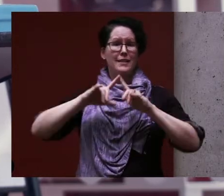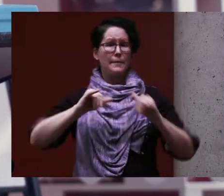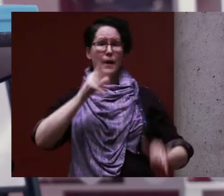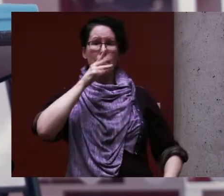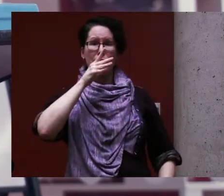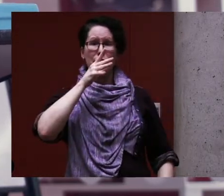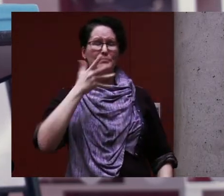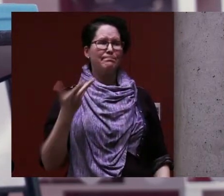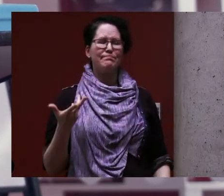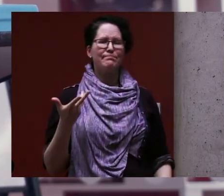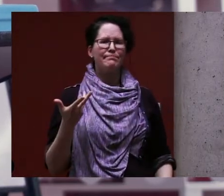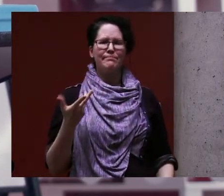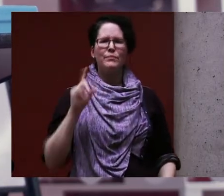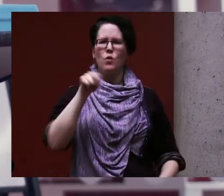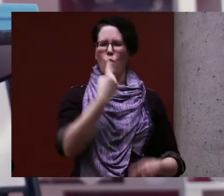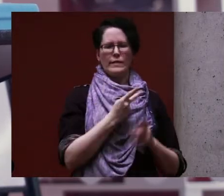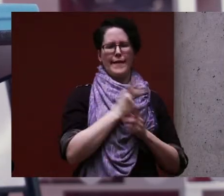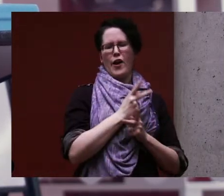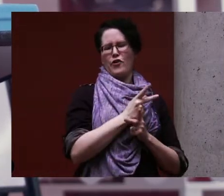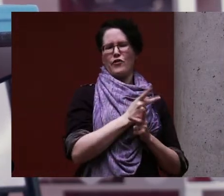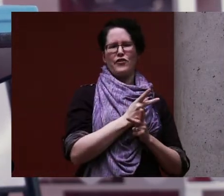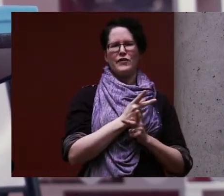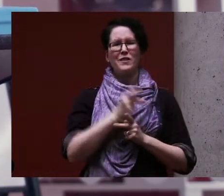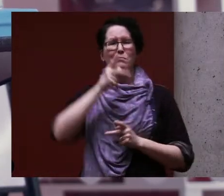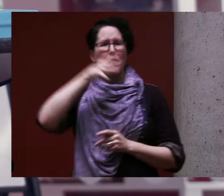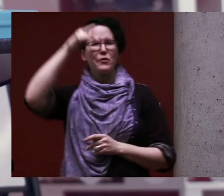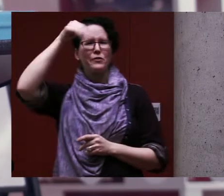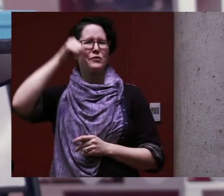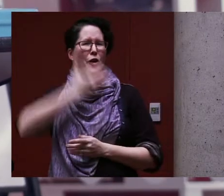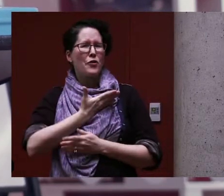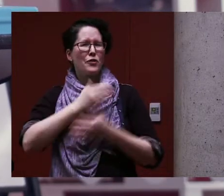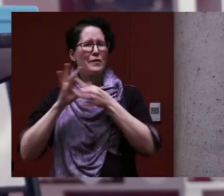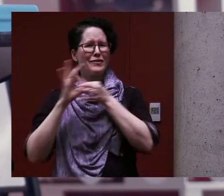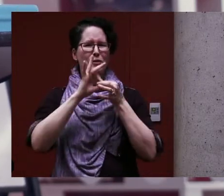we lost that connection as mother and daughter, and that was really